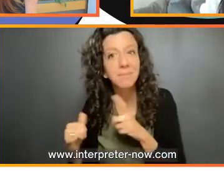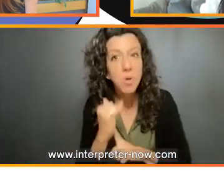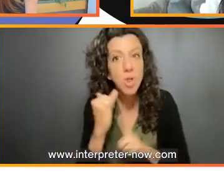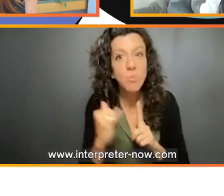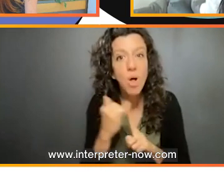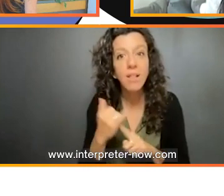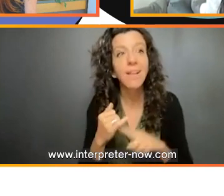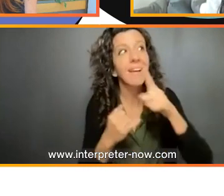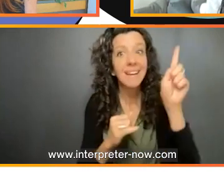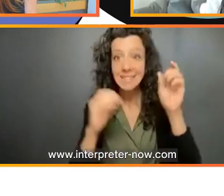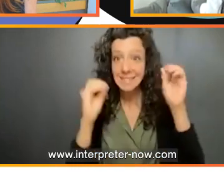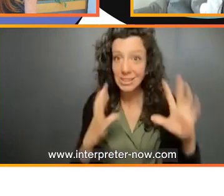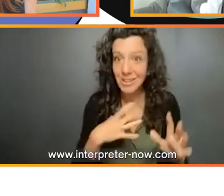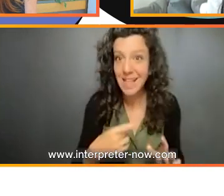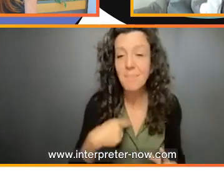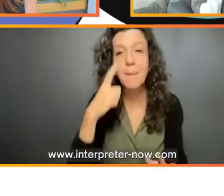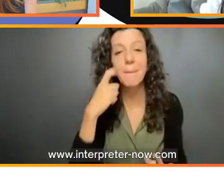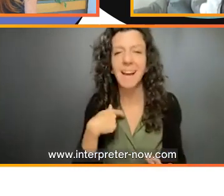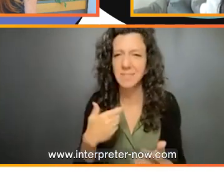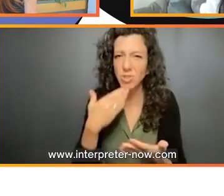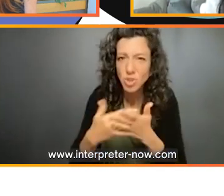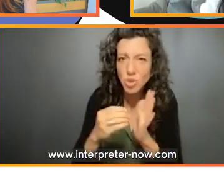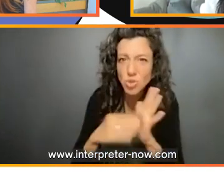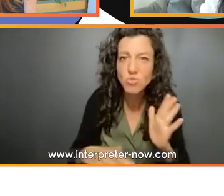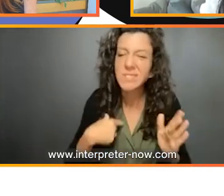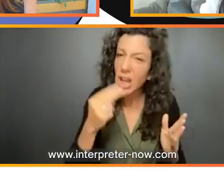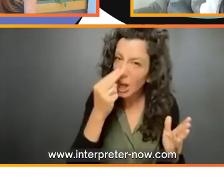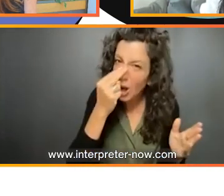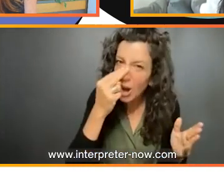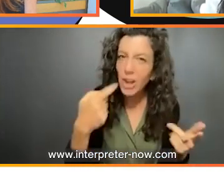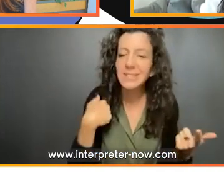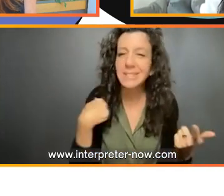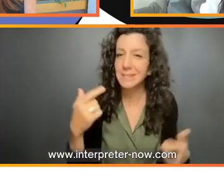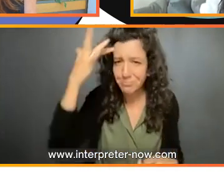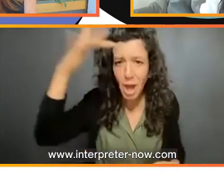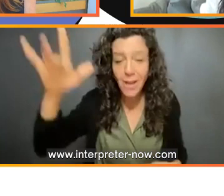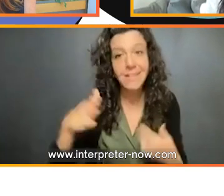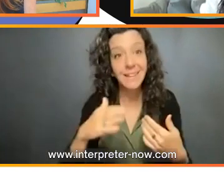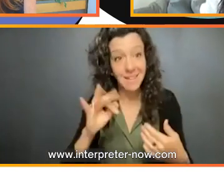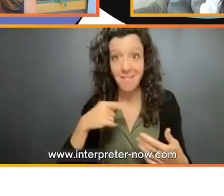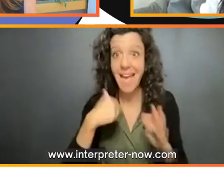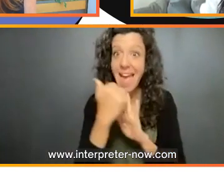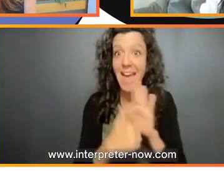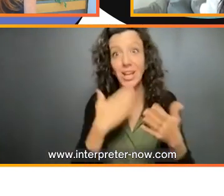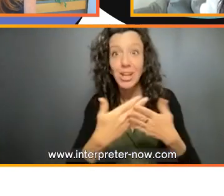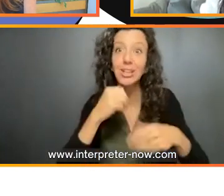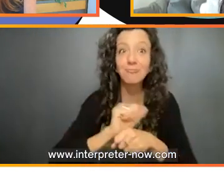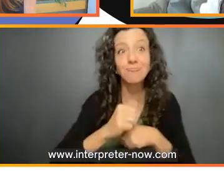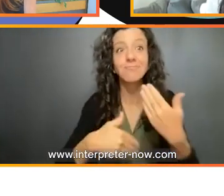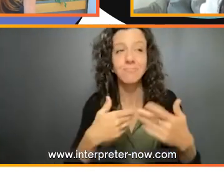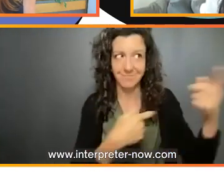my classmates were tormenting me with the bullying, the teachers liked me because I did well in school. I was a nerd. I was really